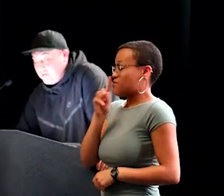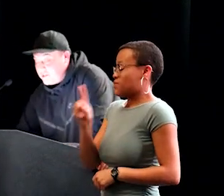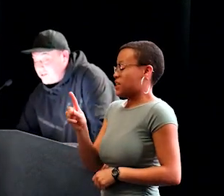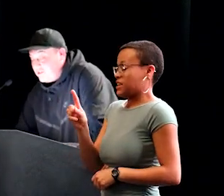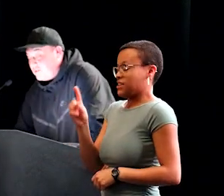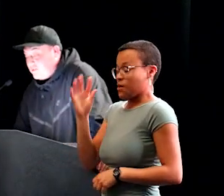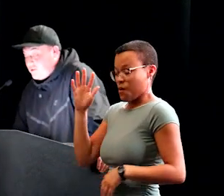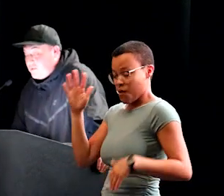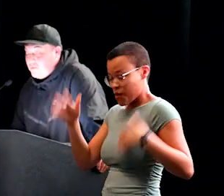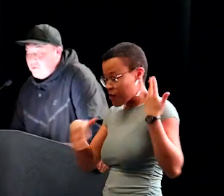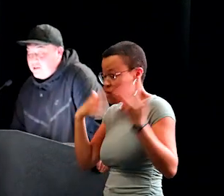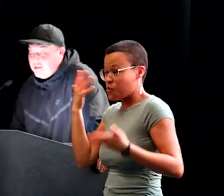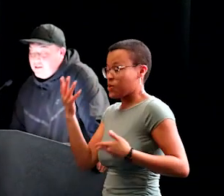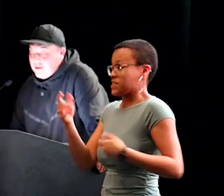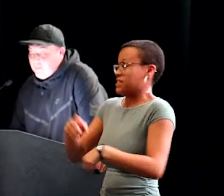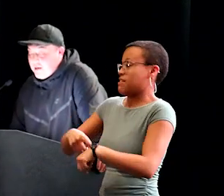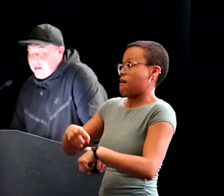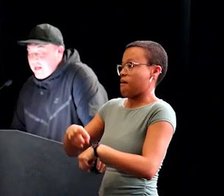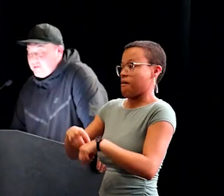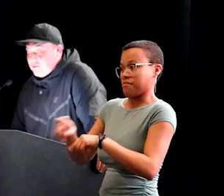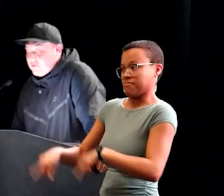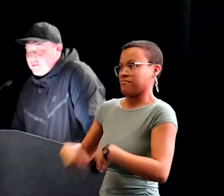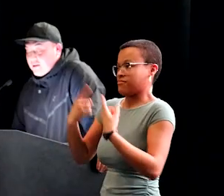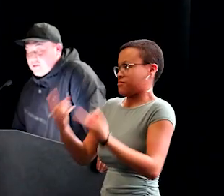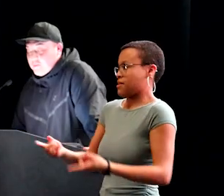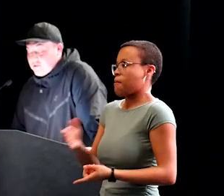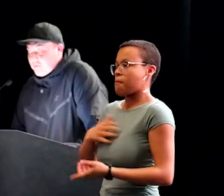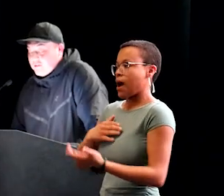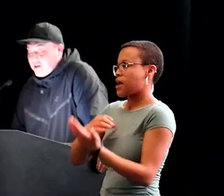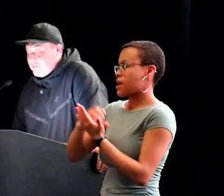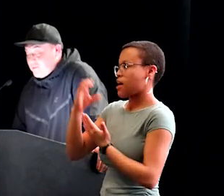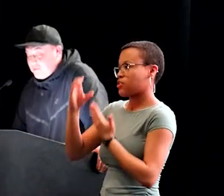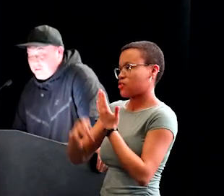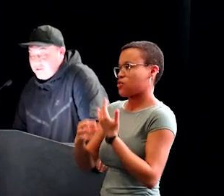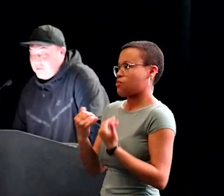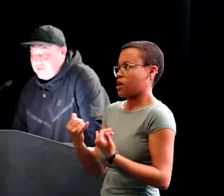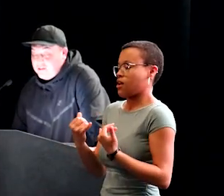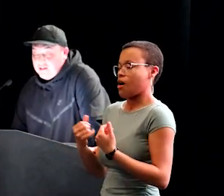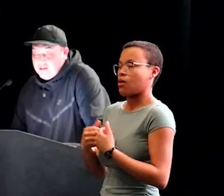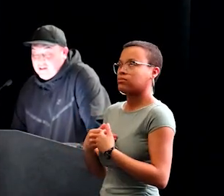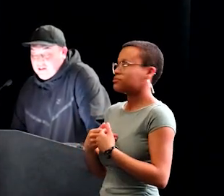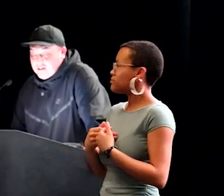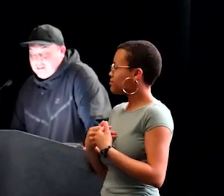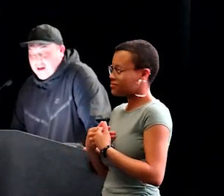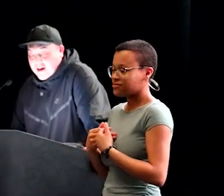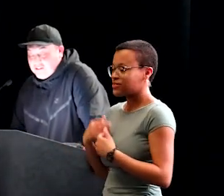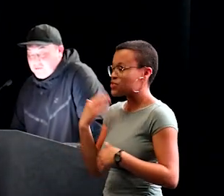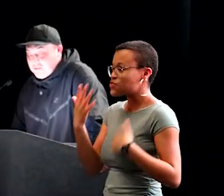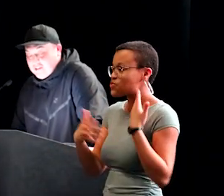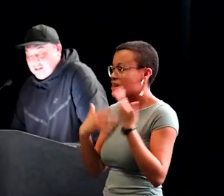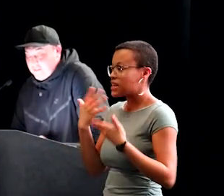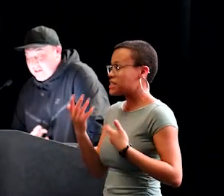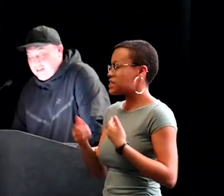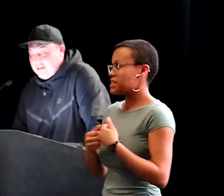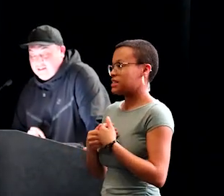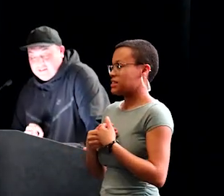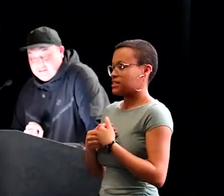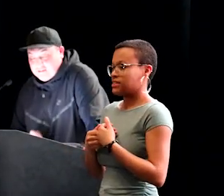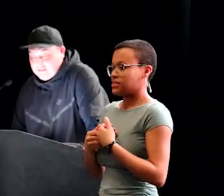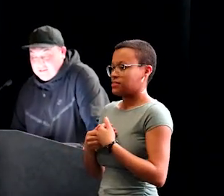ride. I wish I can show you what my calendar looks like, especially when time zones are included. It's not truly, I